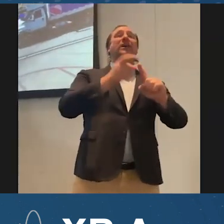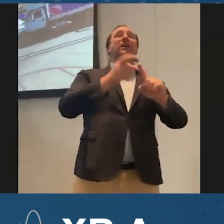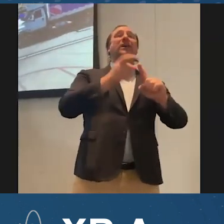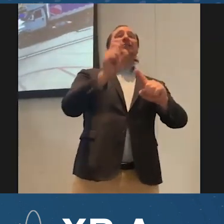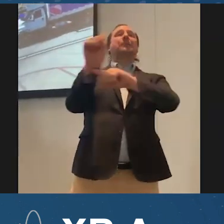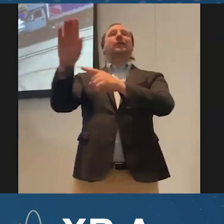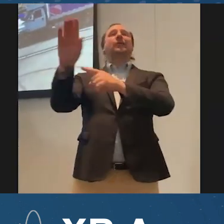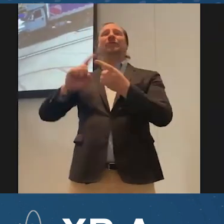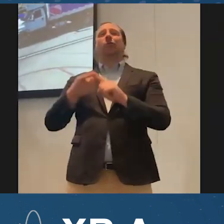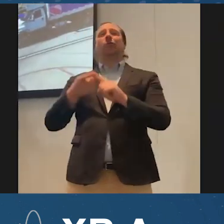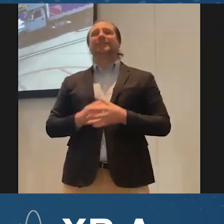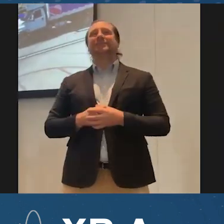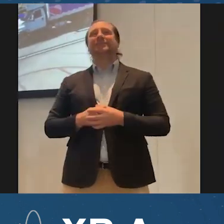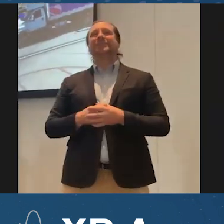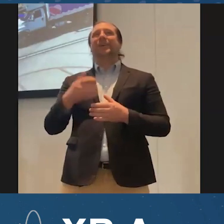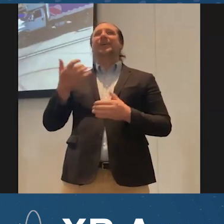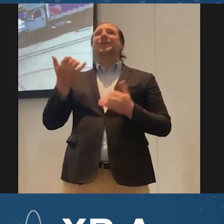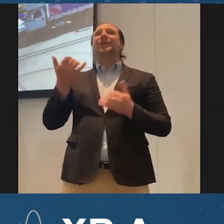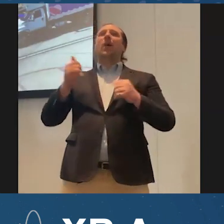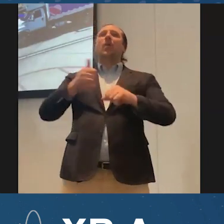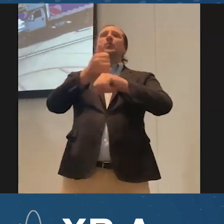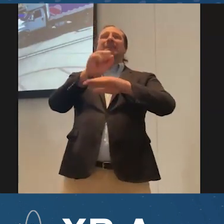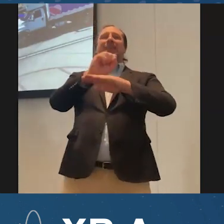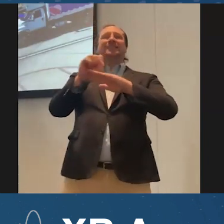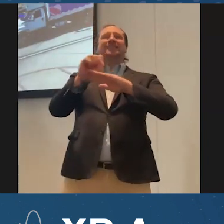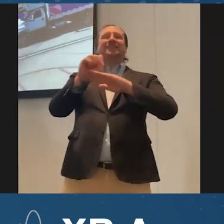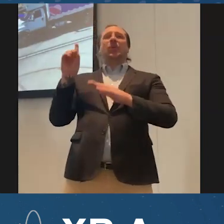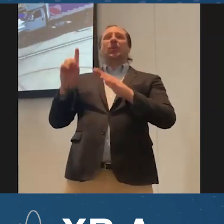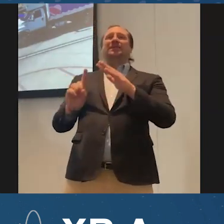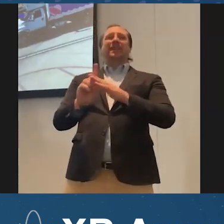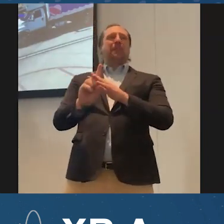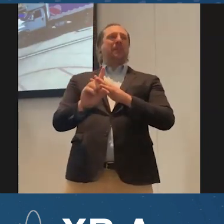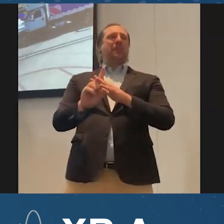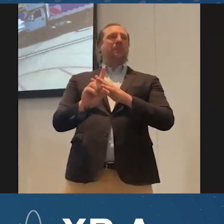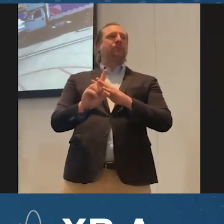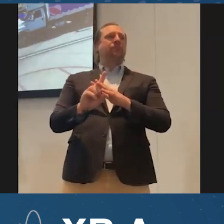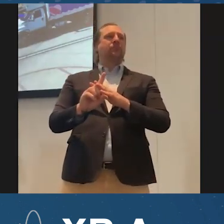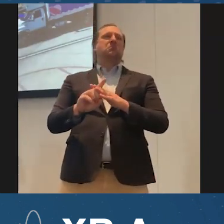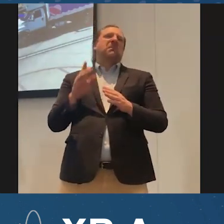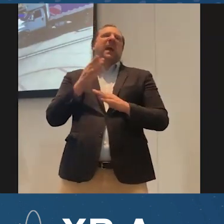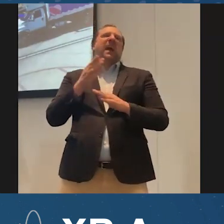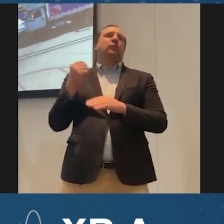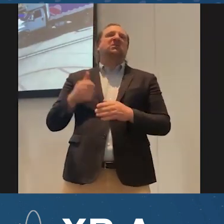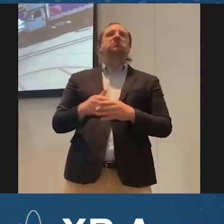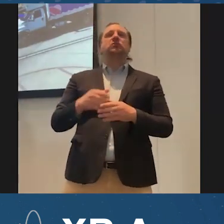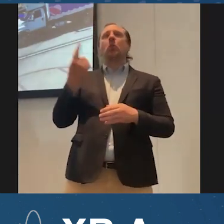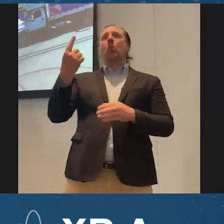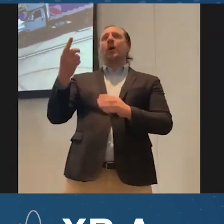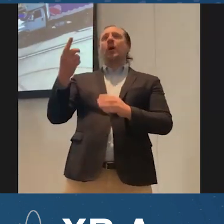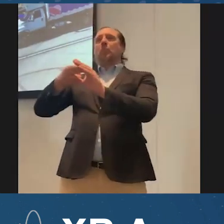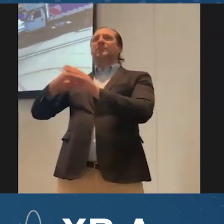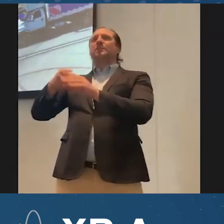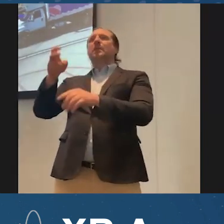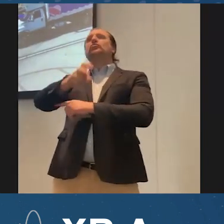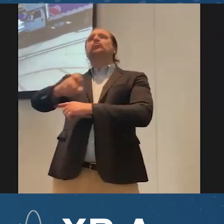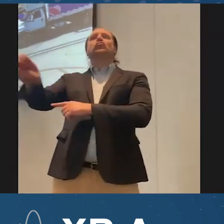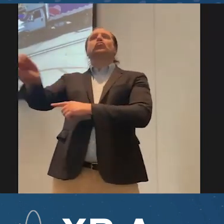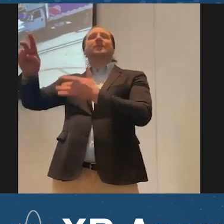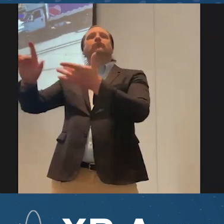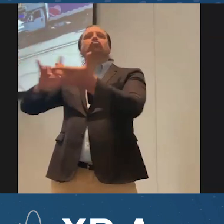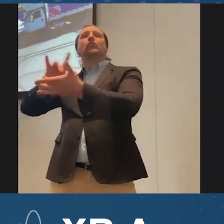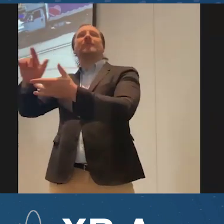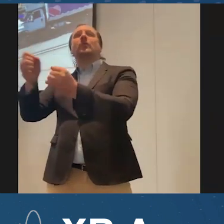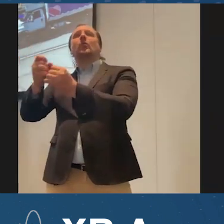Now, let me set the stage for you on how this use case came up. So one of our participants was traveling with another blind and low vision friend of his